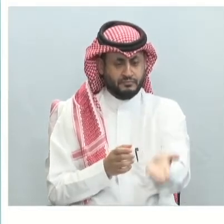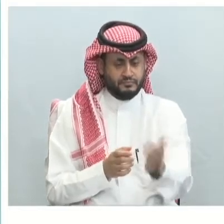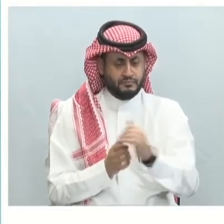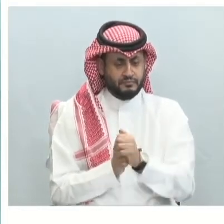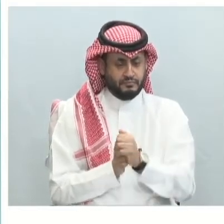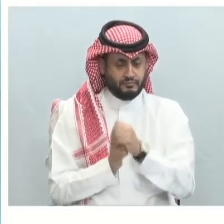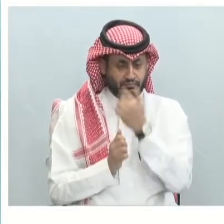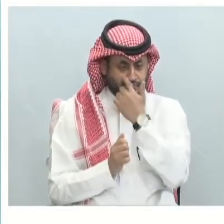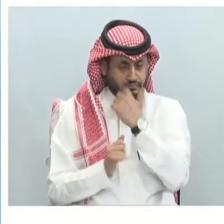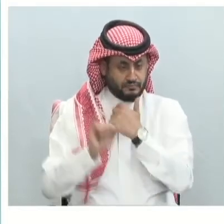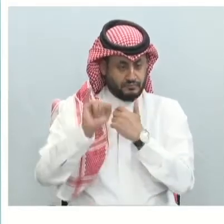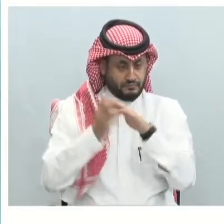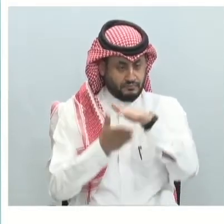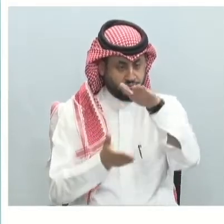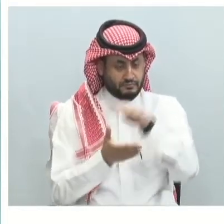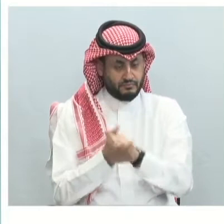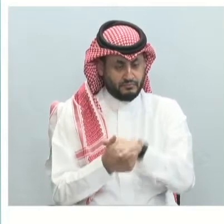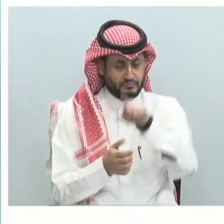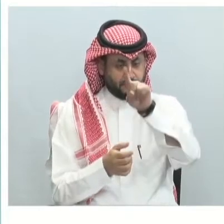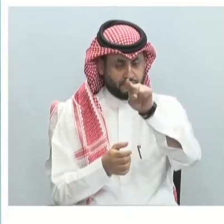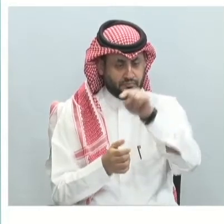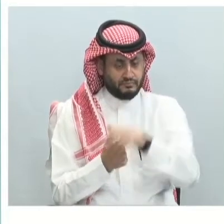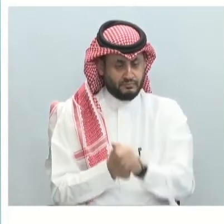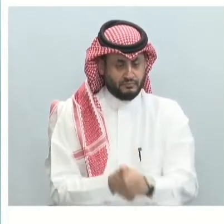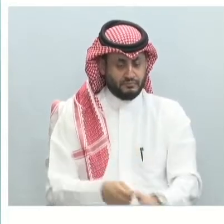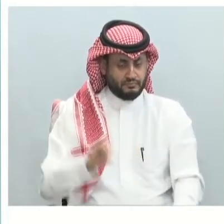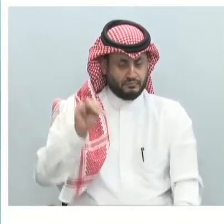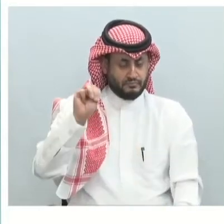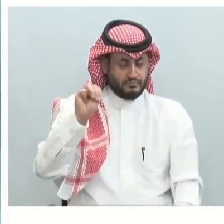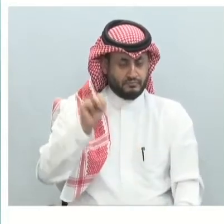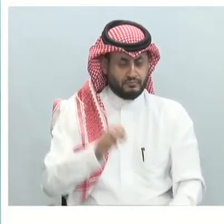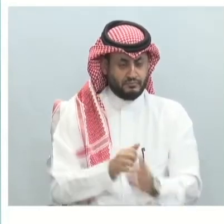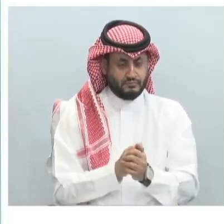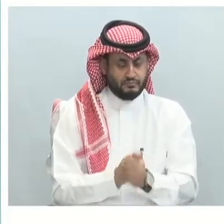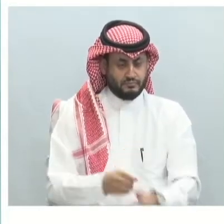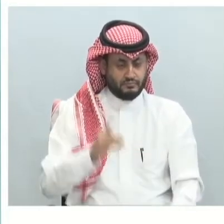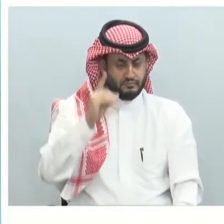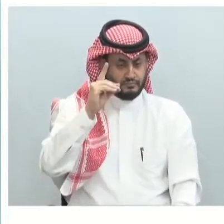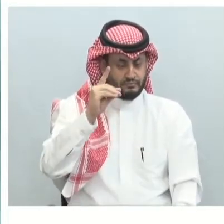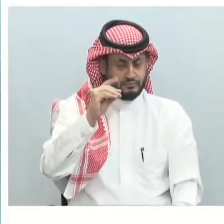I, capital I, then we have apostrophe M, then we have doing,